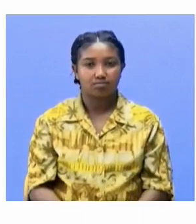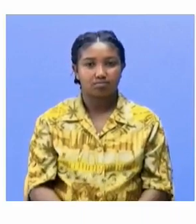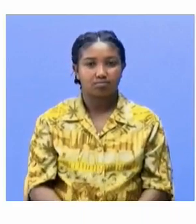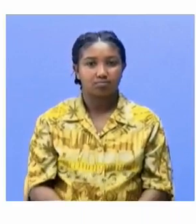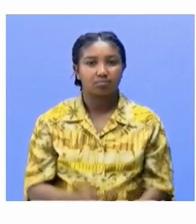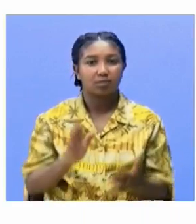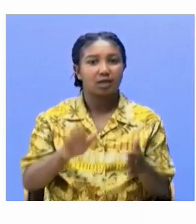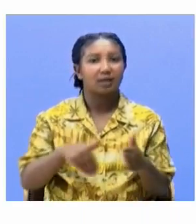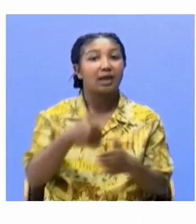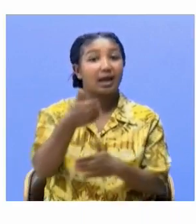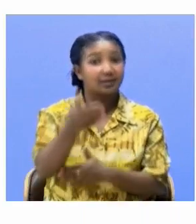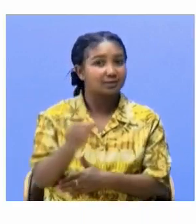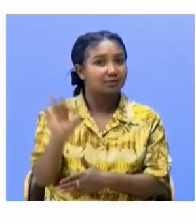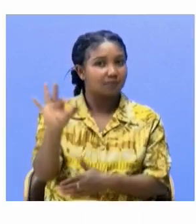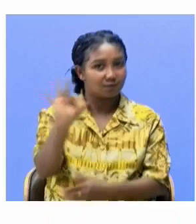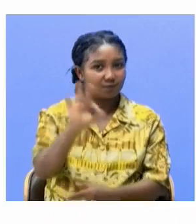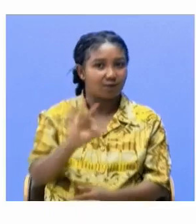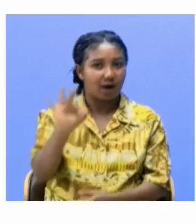next Friday.